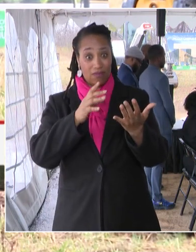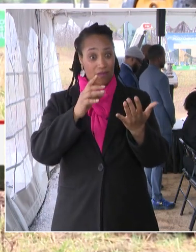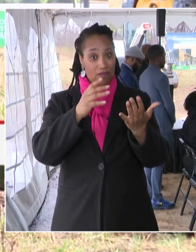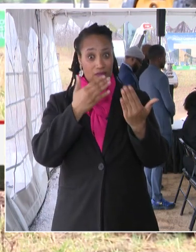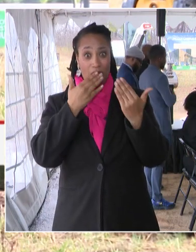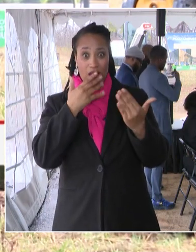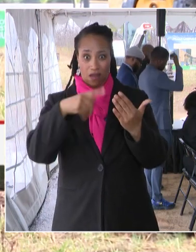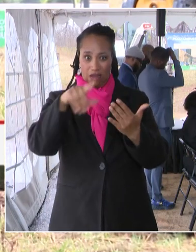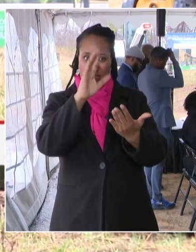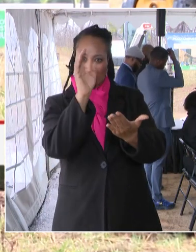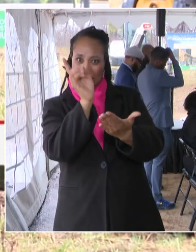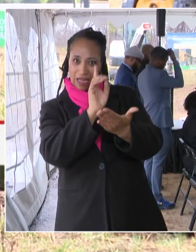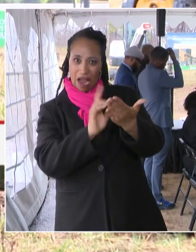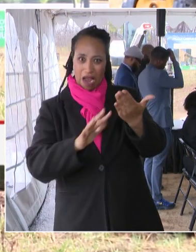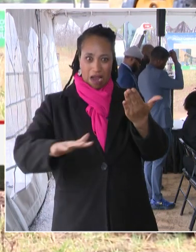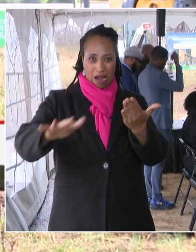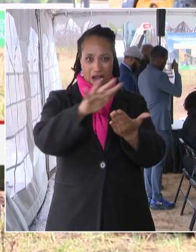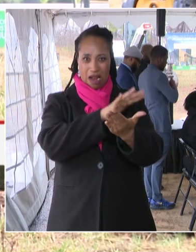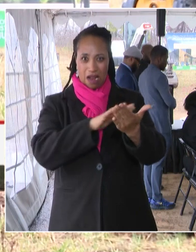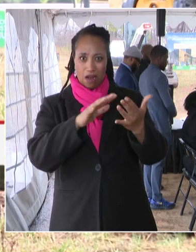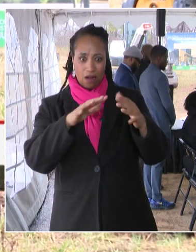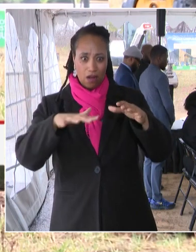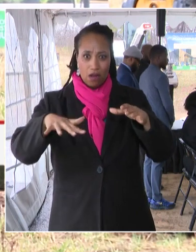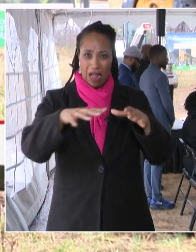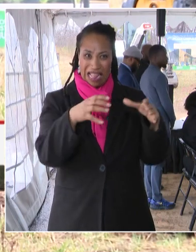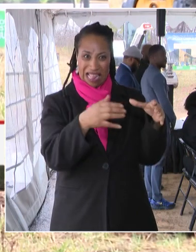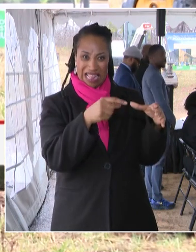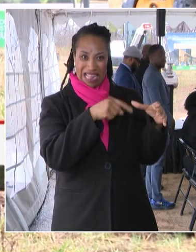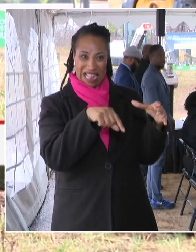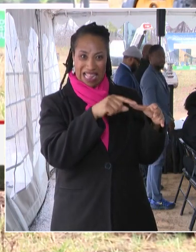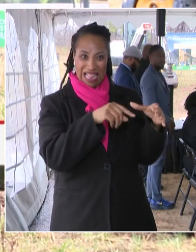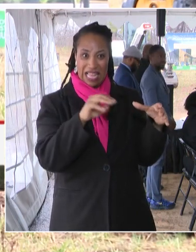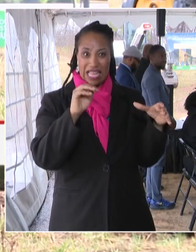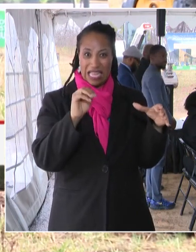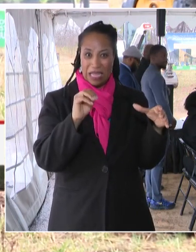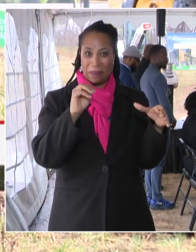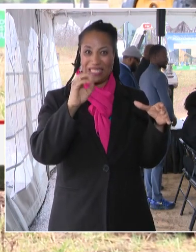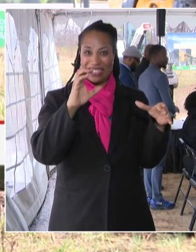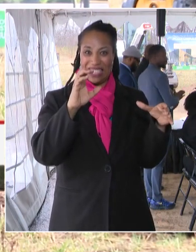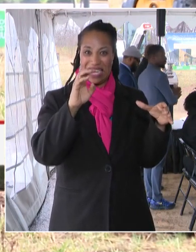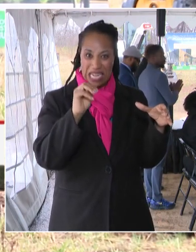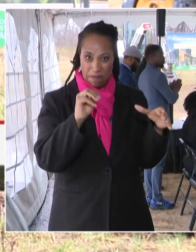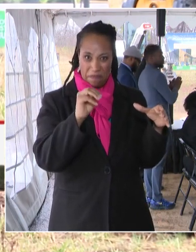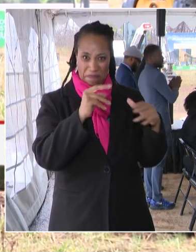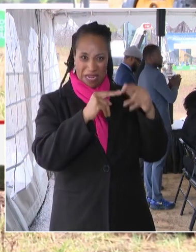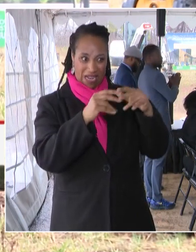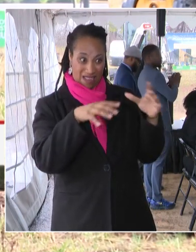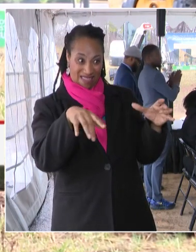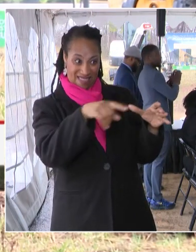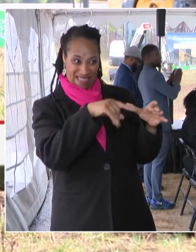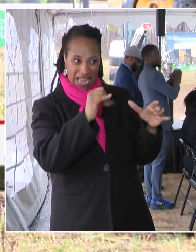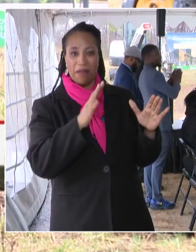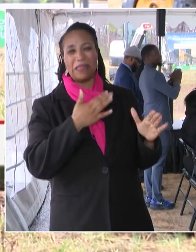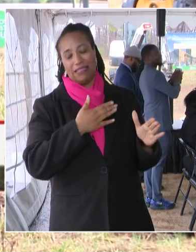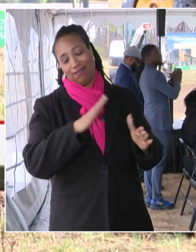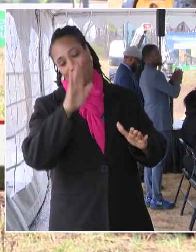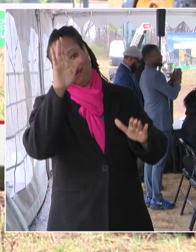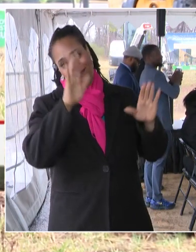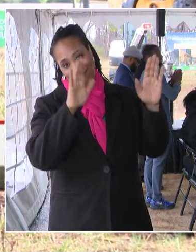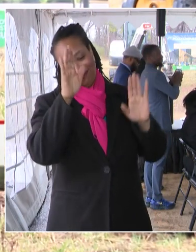are with the MCN Builds and also Studios Architecture, please raise your hand to be recognized.